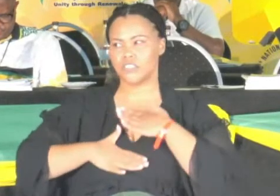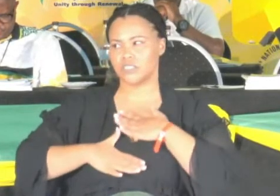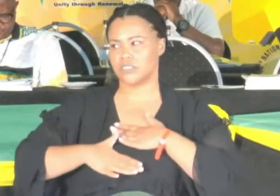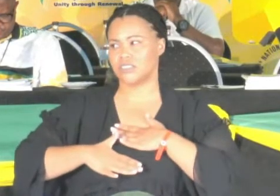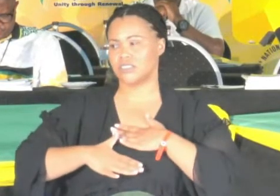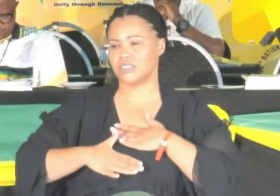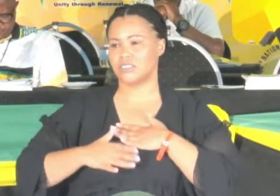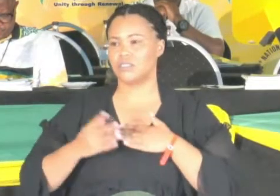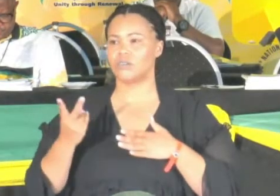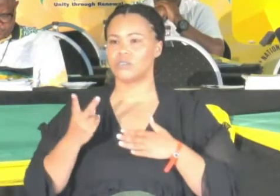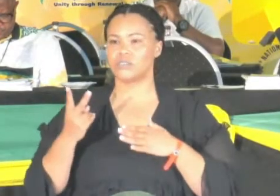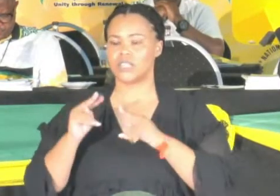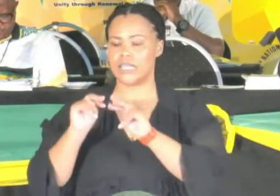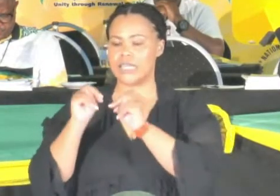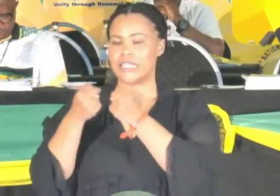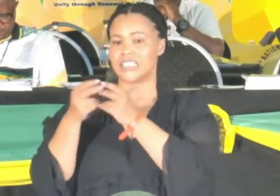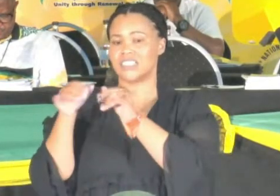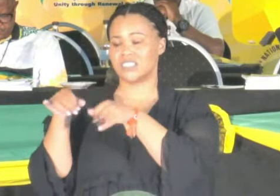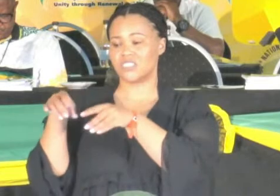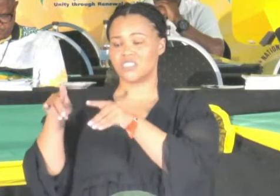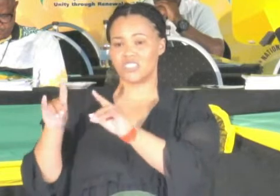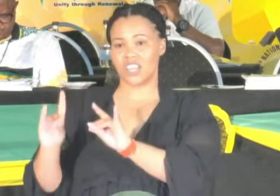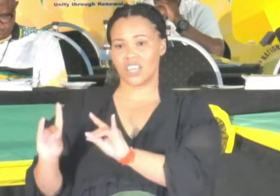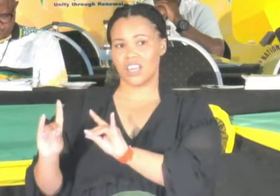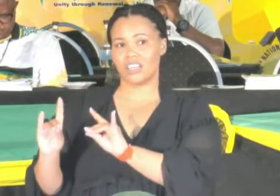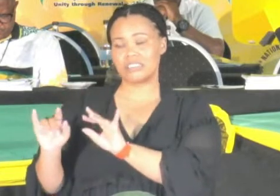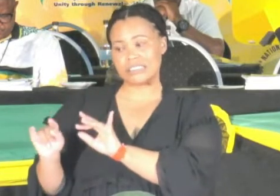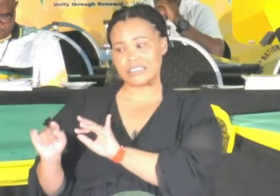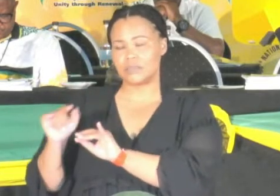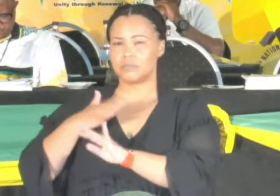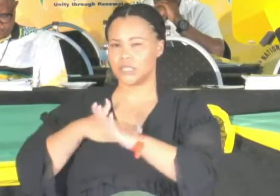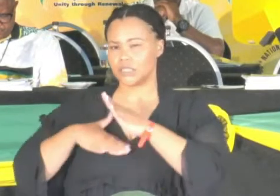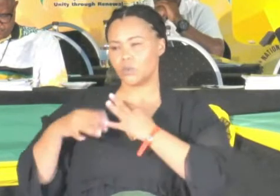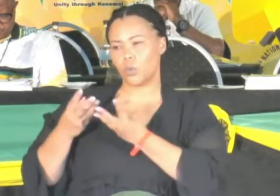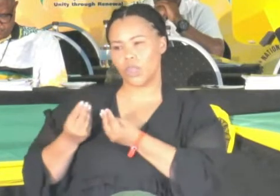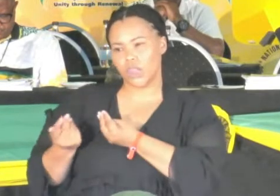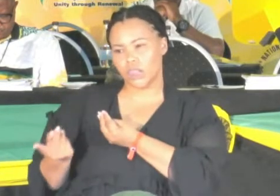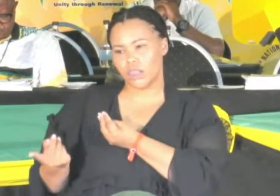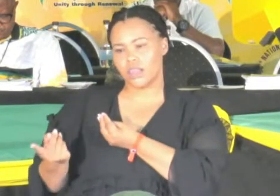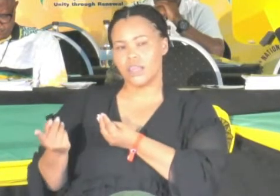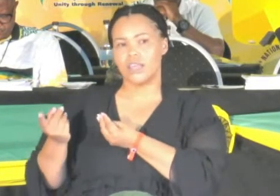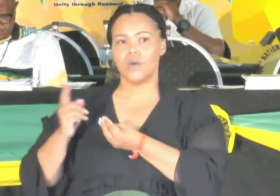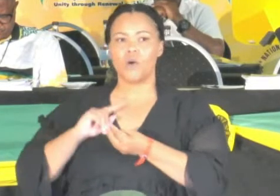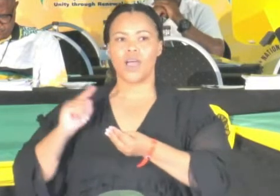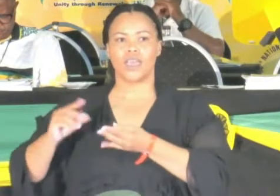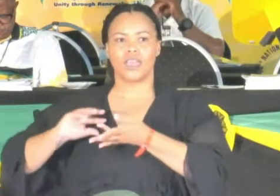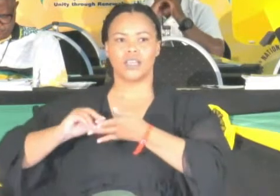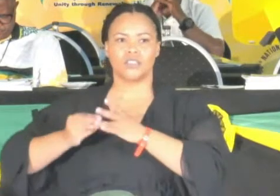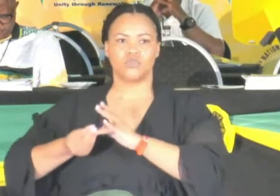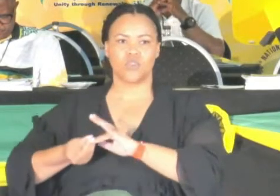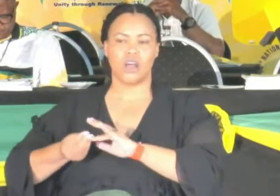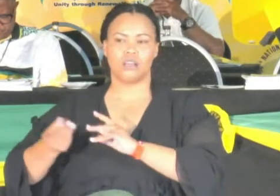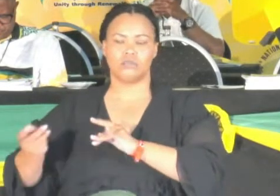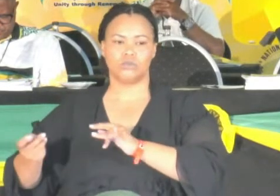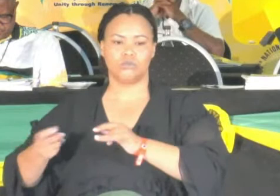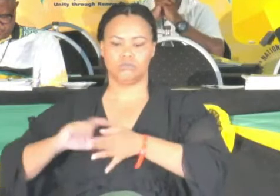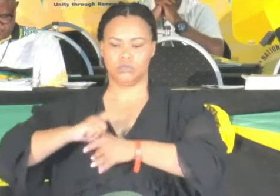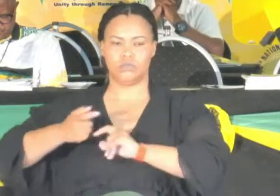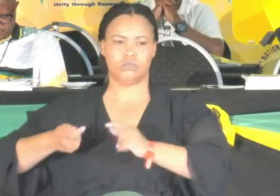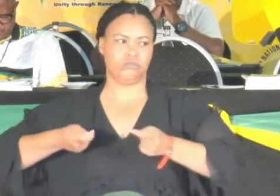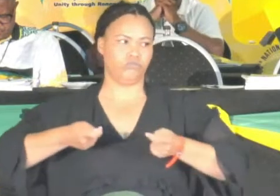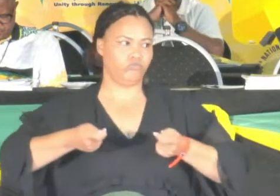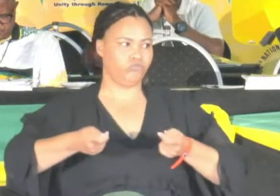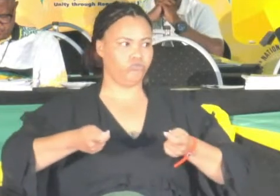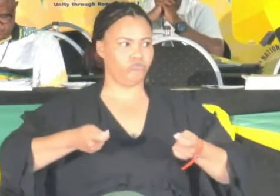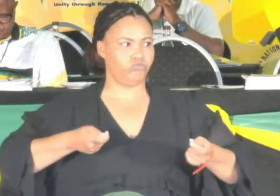also with the national chair, as he tries the best he can to steer this conference